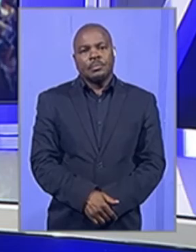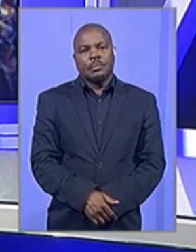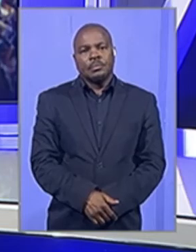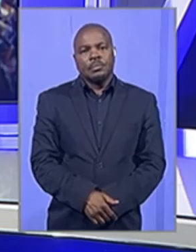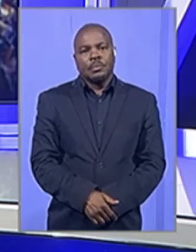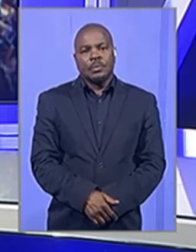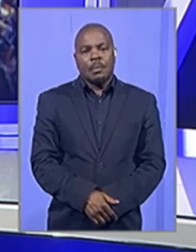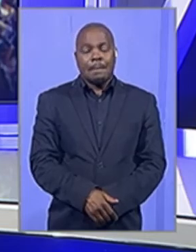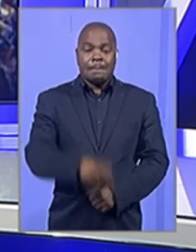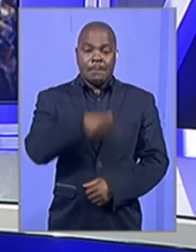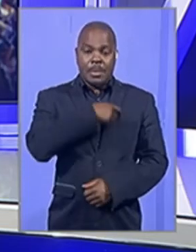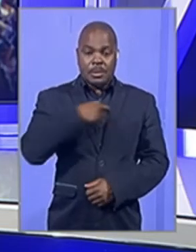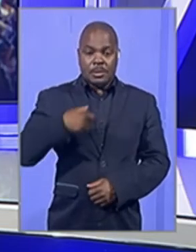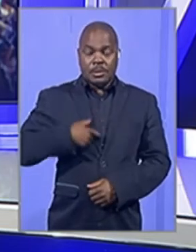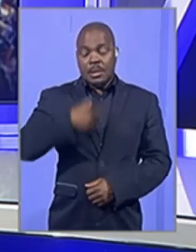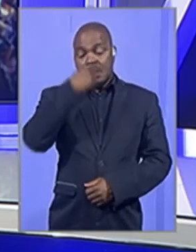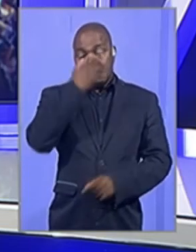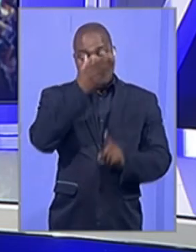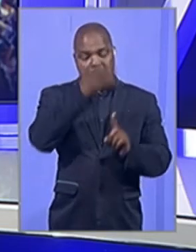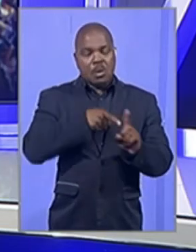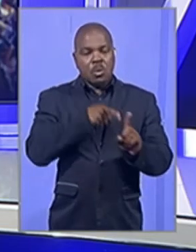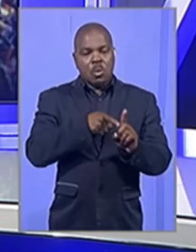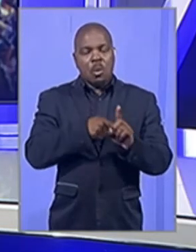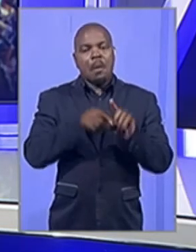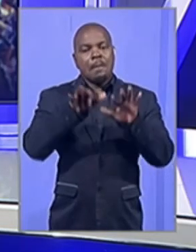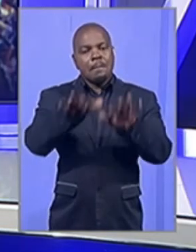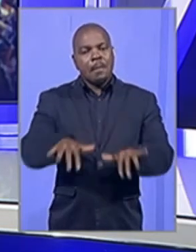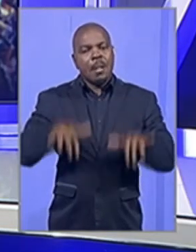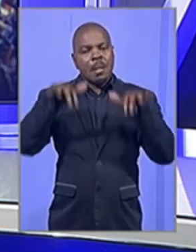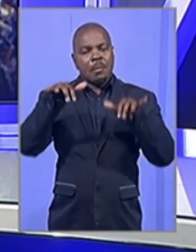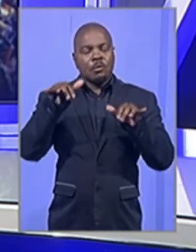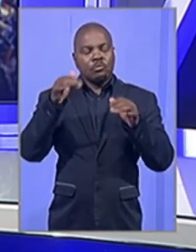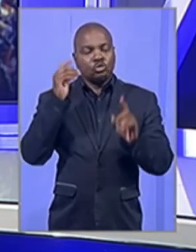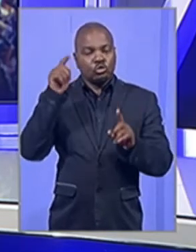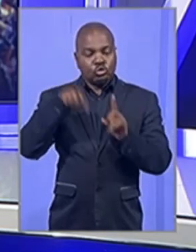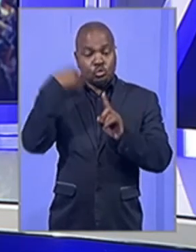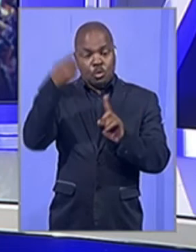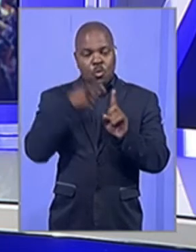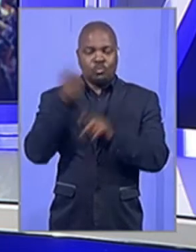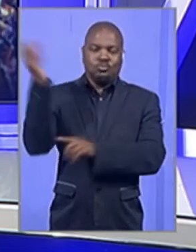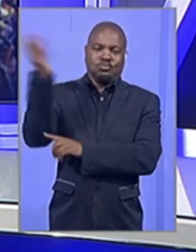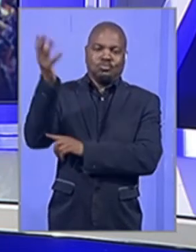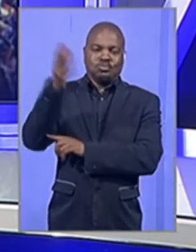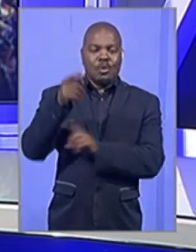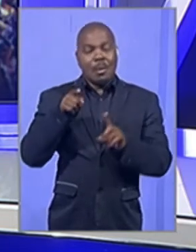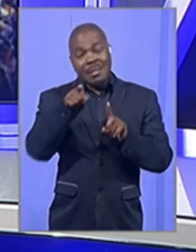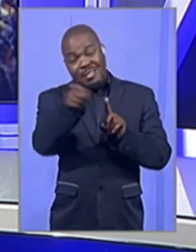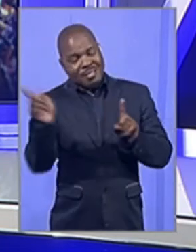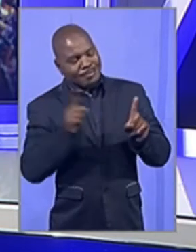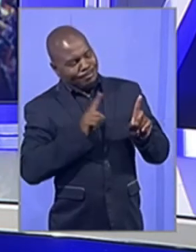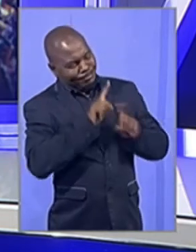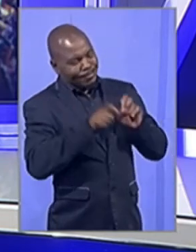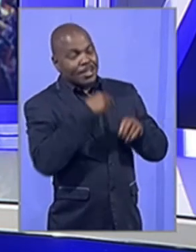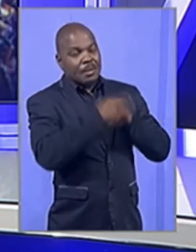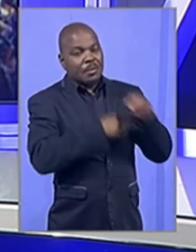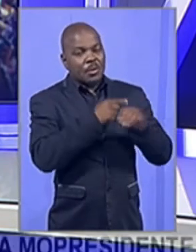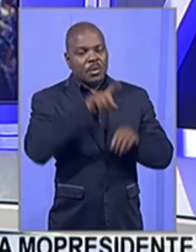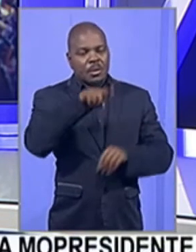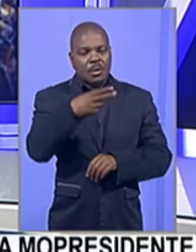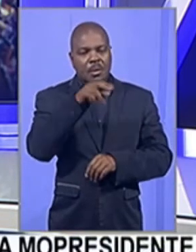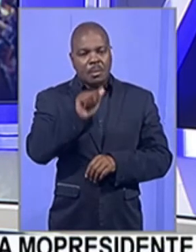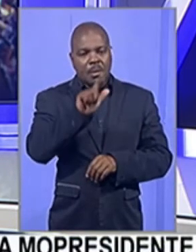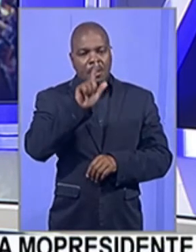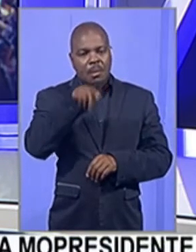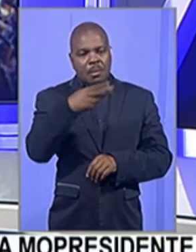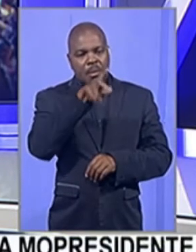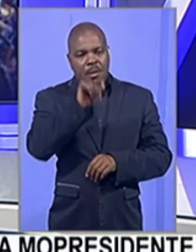Mopresidente Sero Ramaphosa, utleoko panaditi tosa parlamente Hussane, mwaudito mwa fata diputo, mwa pabile tatapo, eza ete mpla sinya